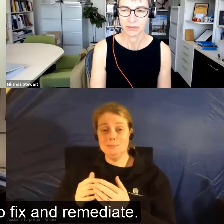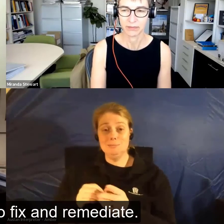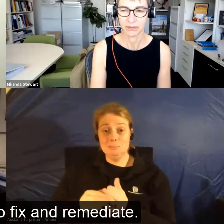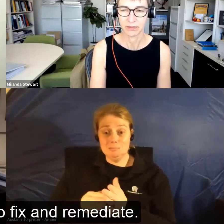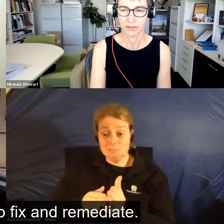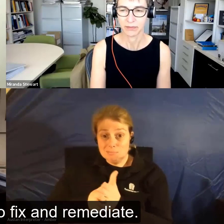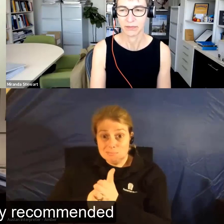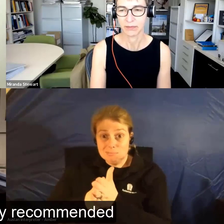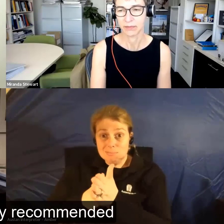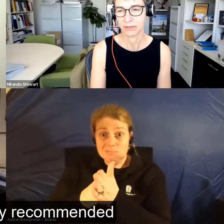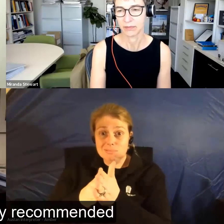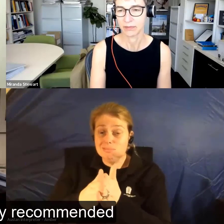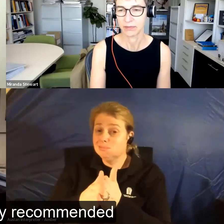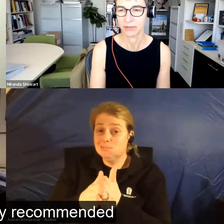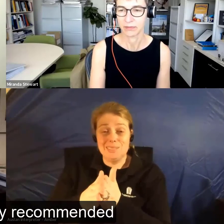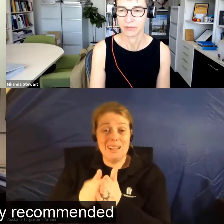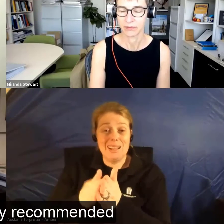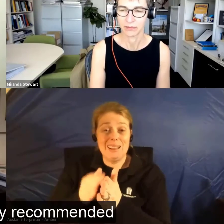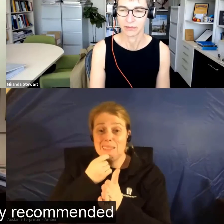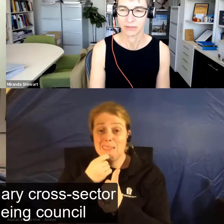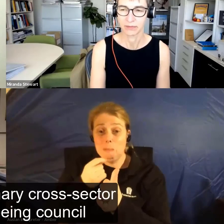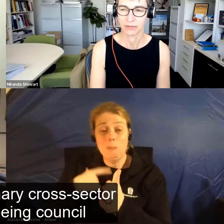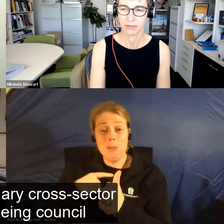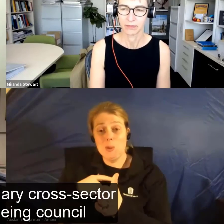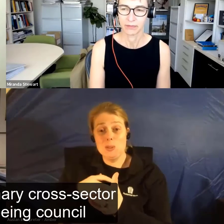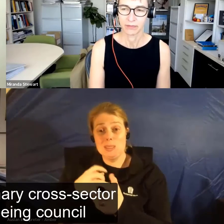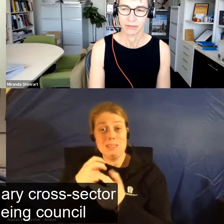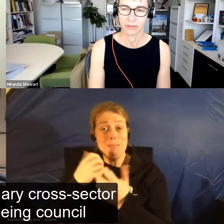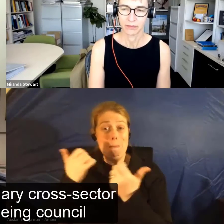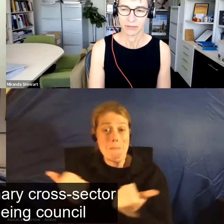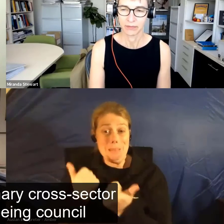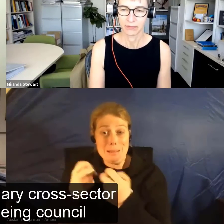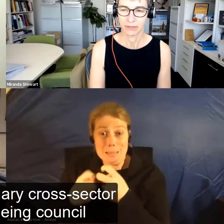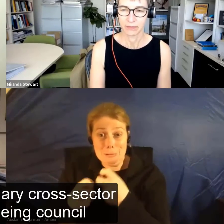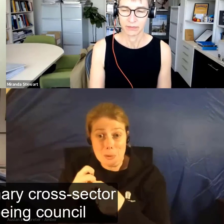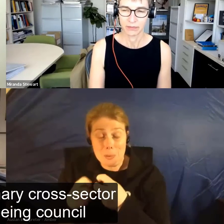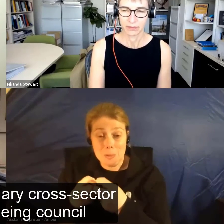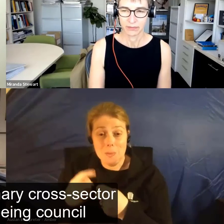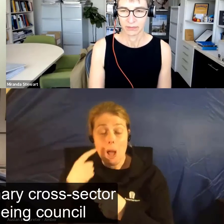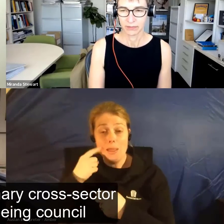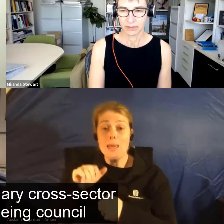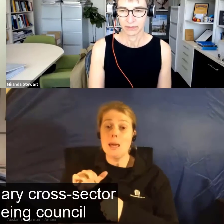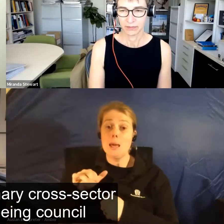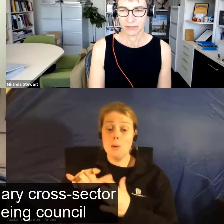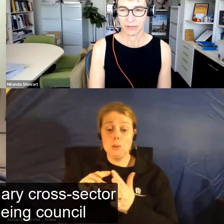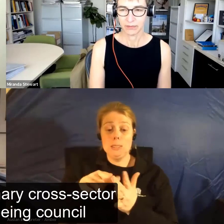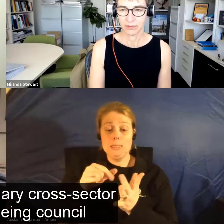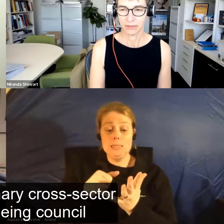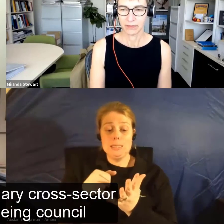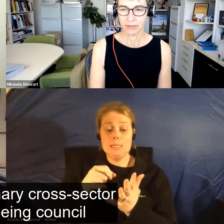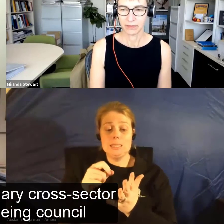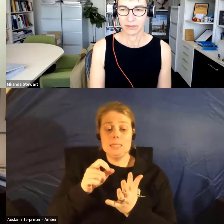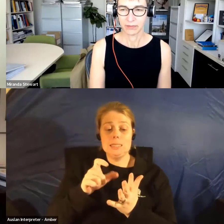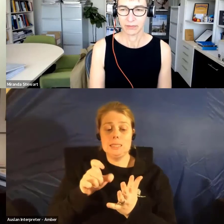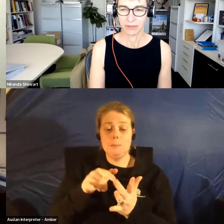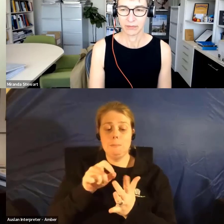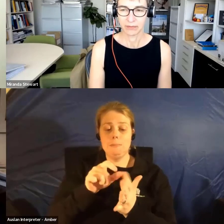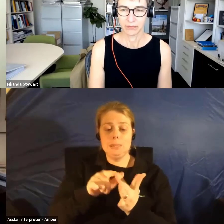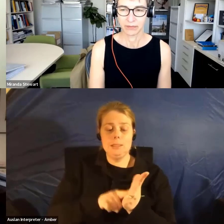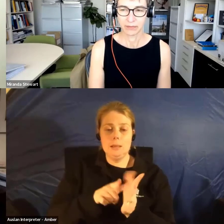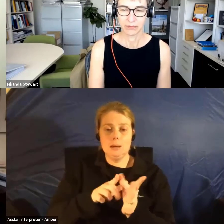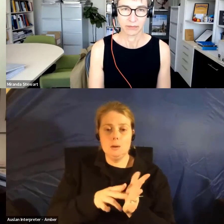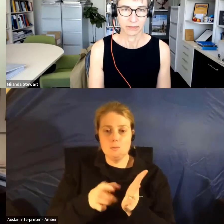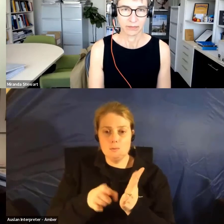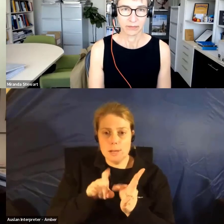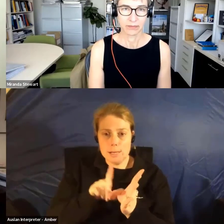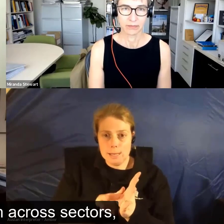and remediate. So I've actually recommended a multidisciplinary cross-sector child wellbeing council that